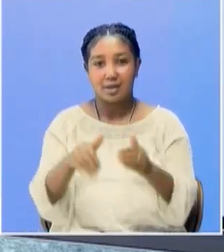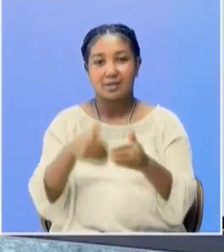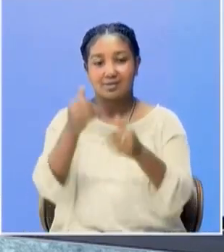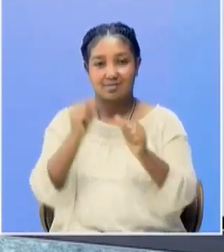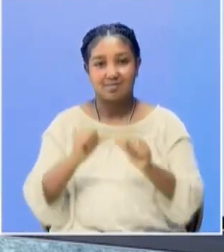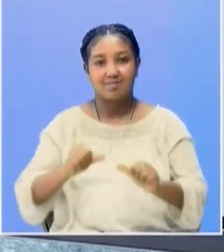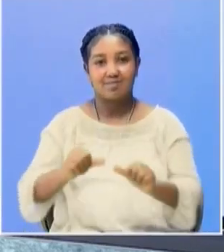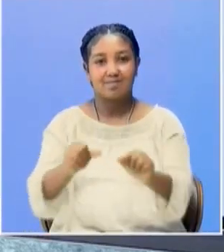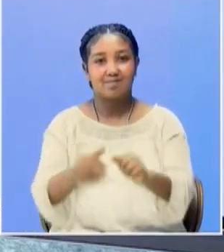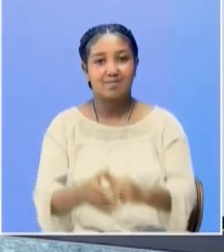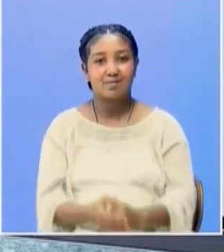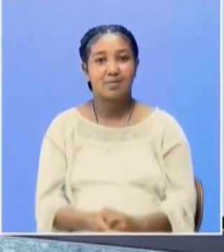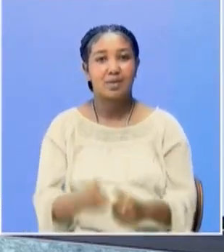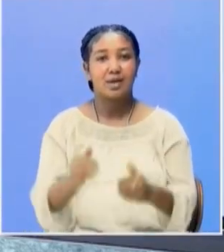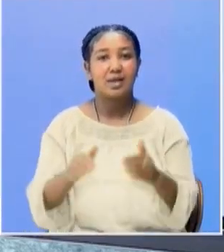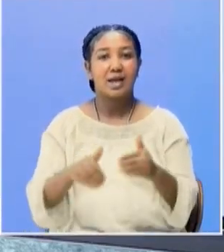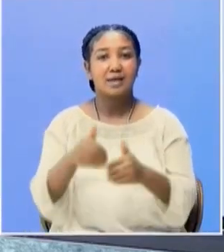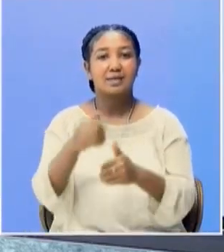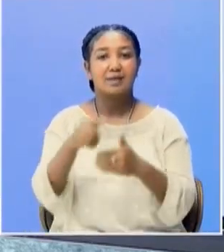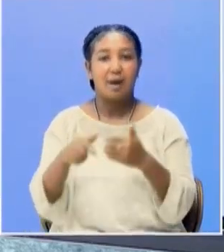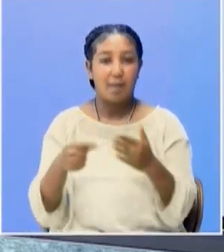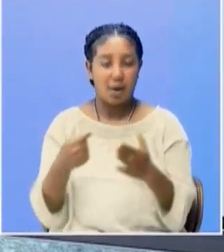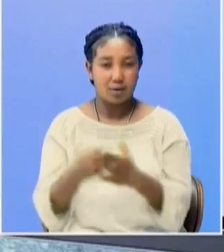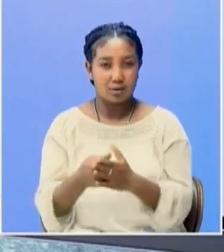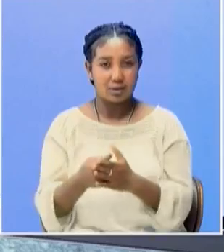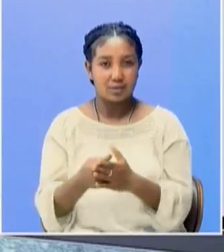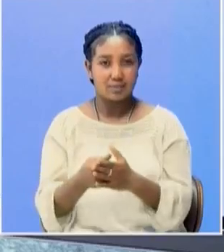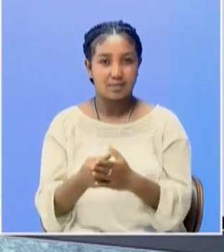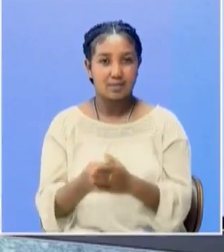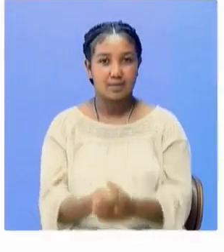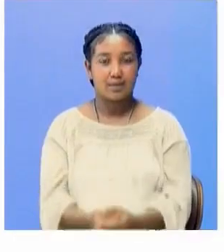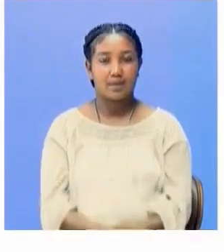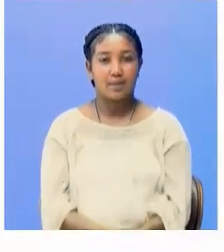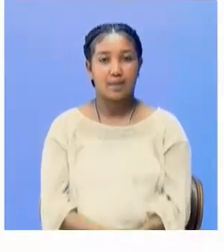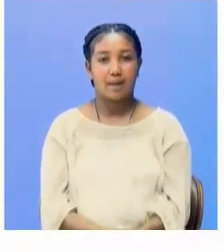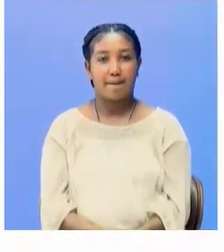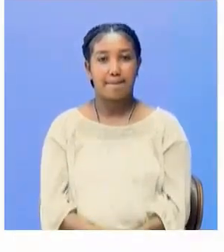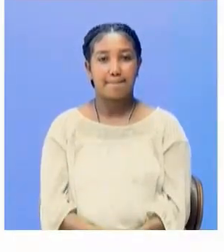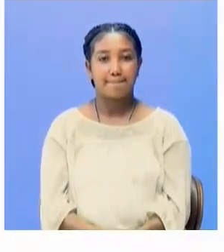point. The next point is just about